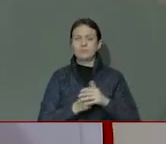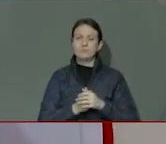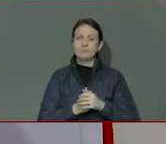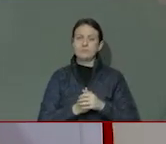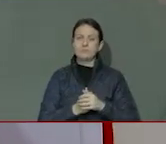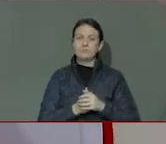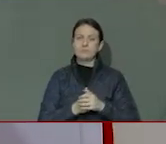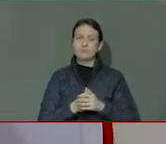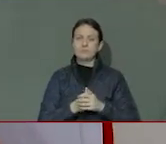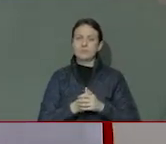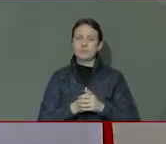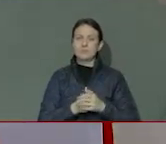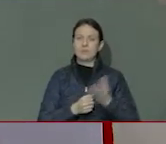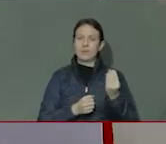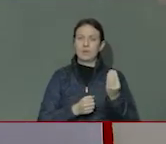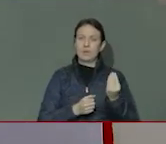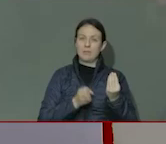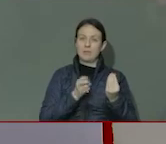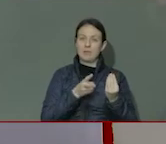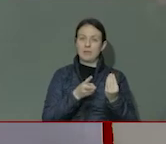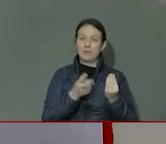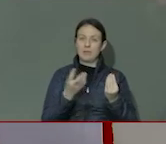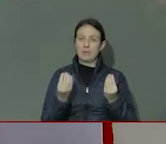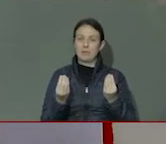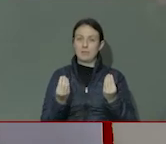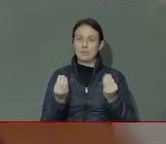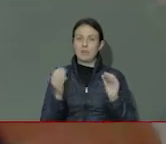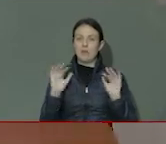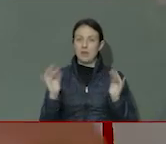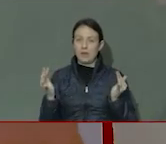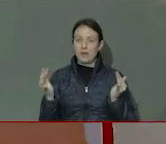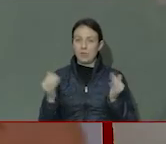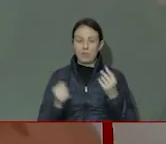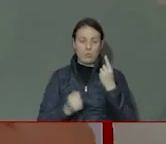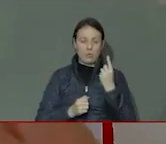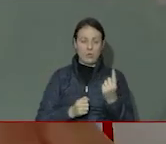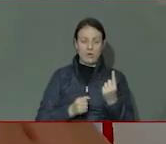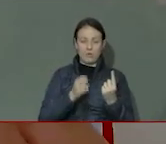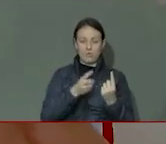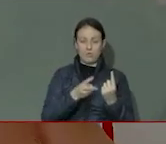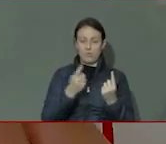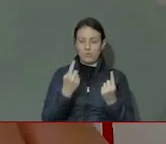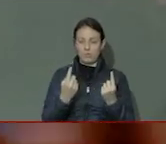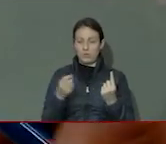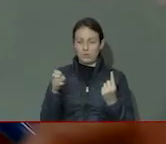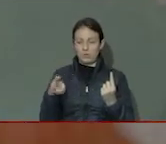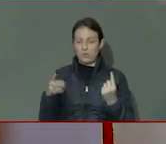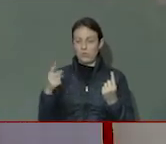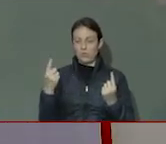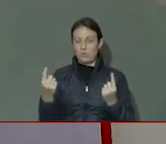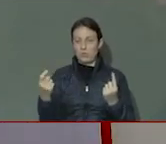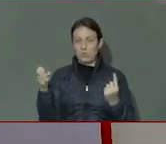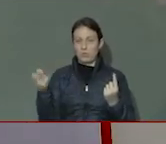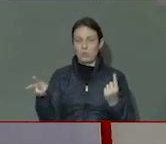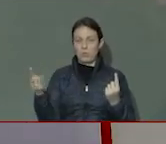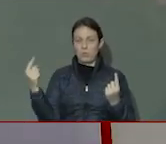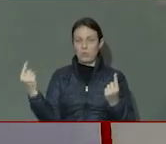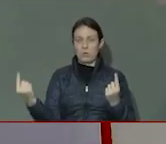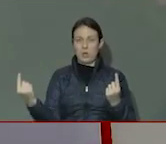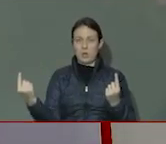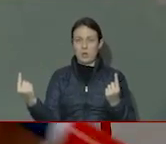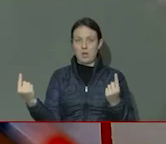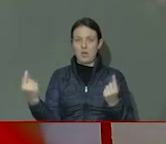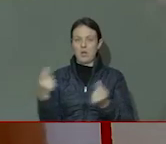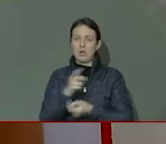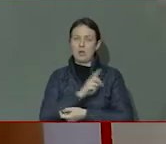The ratio is going to be a 1 to 1 to 1 to 1 ratio. We know